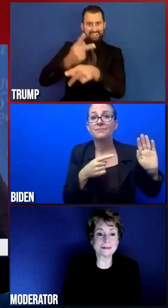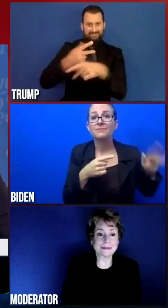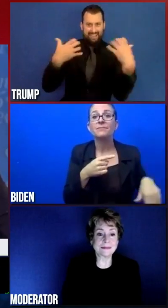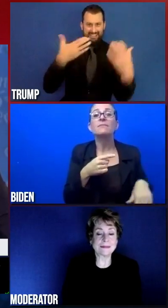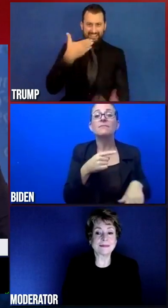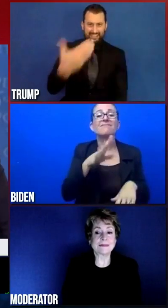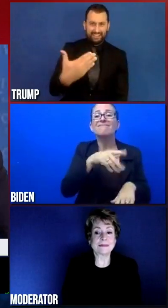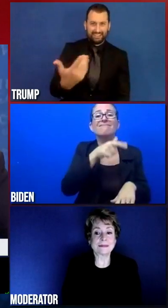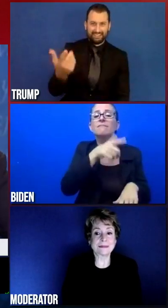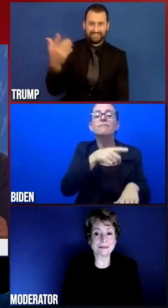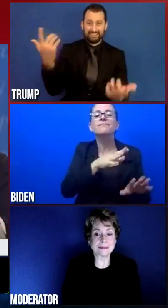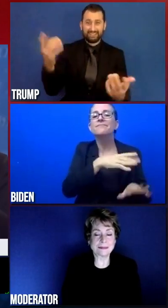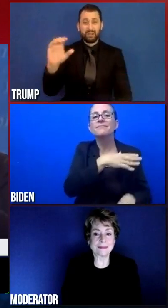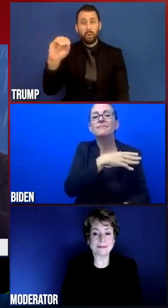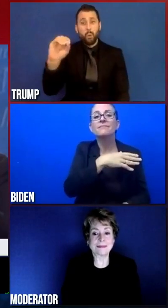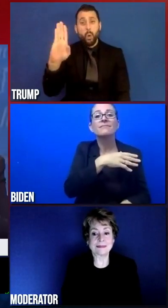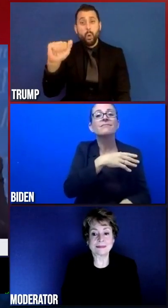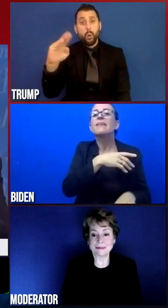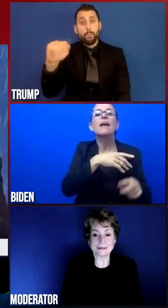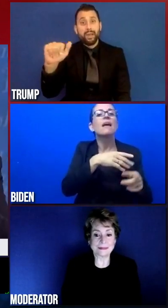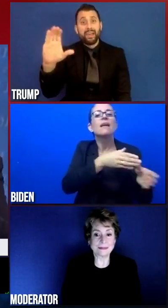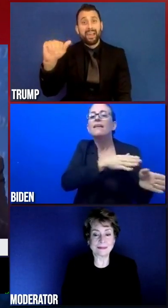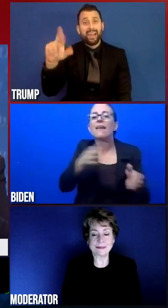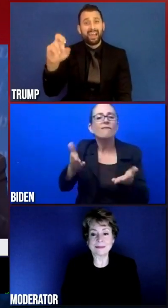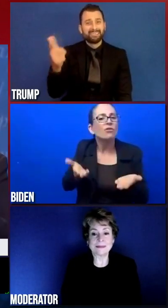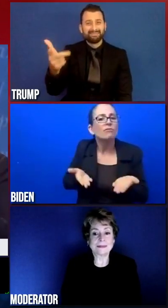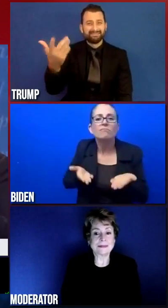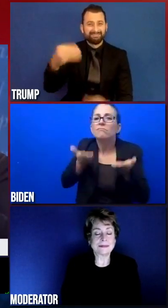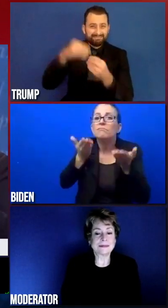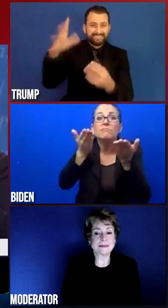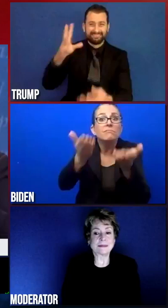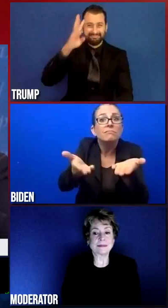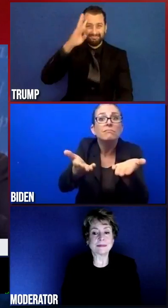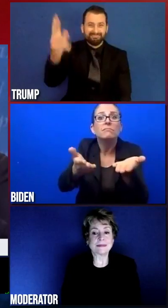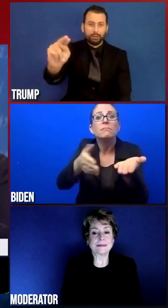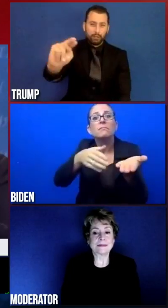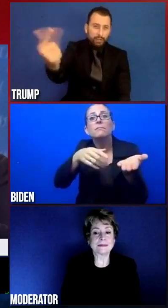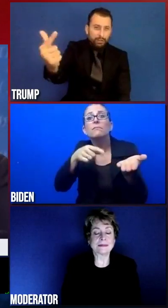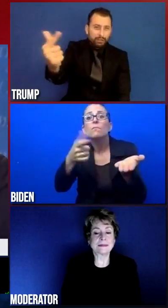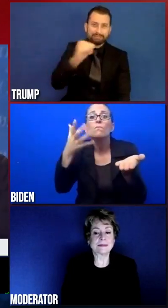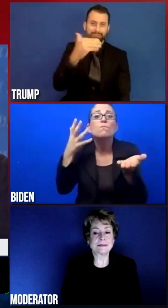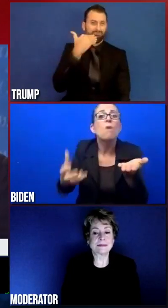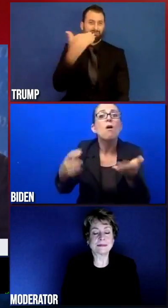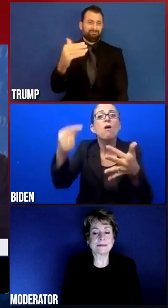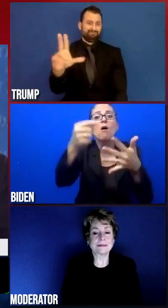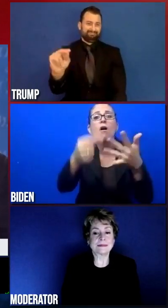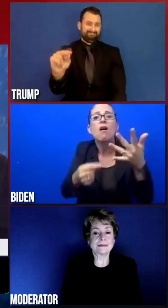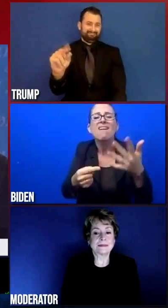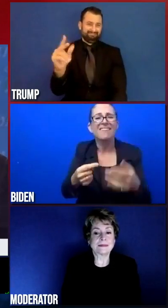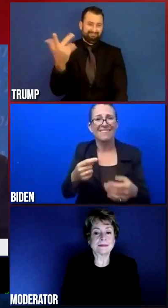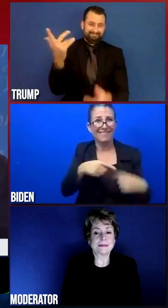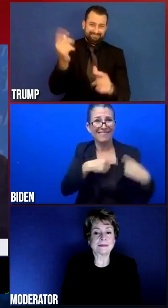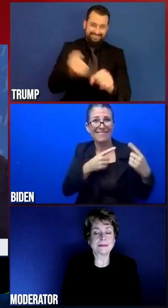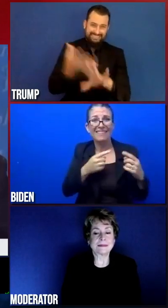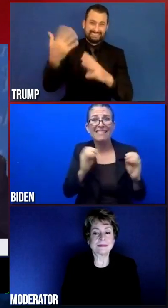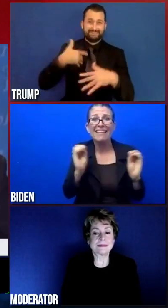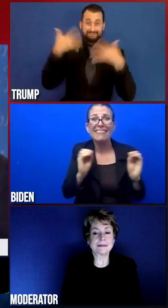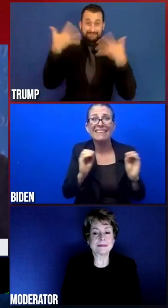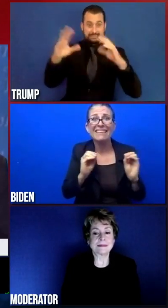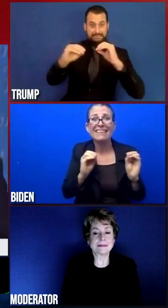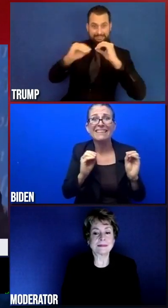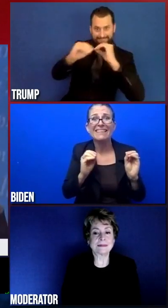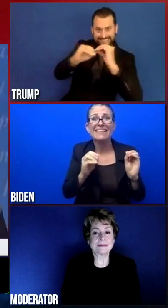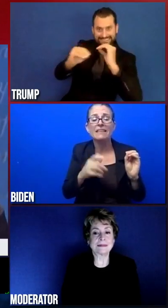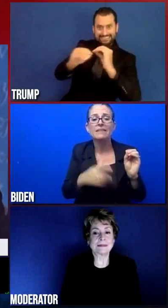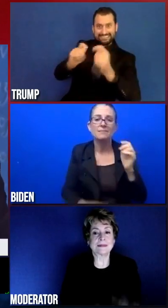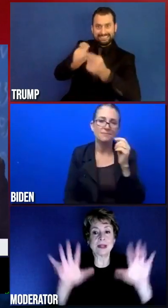already a plan. fixed it to an extent. He has never done a as single you might thing. know, but probably don't. Obamacare Gentlemen, you realize is no if you're good, both Joe. speaking at the It's no same good, time. and